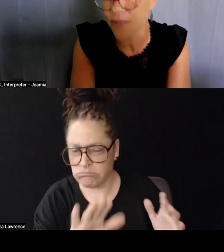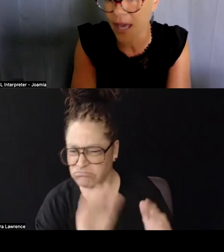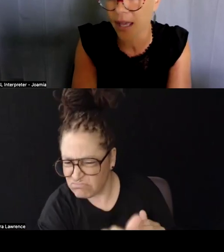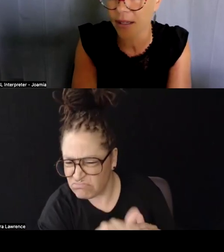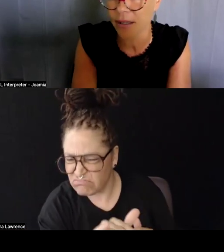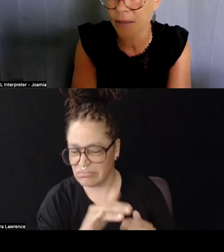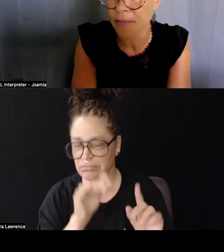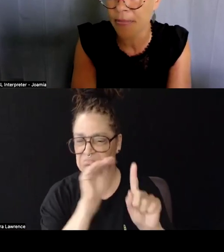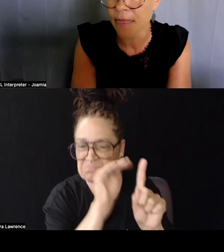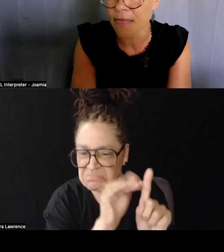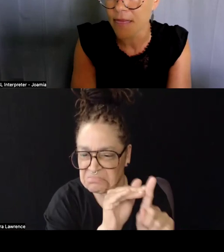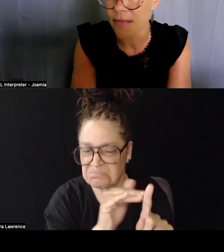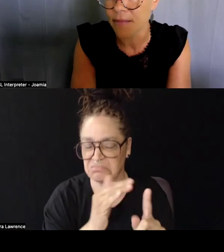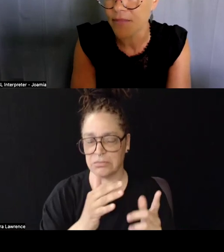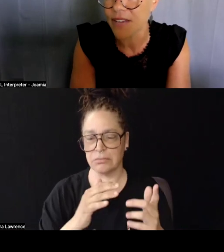show that